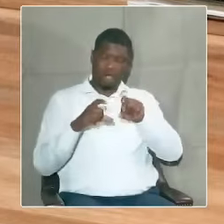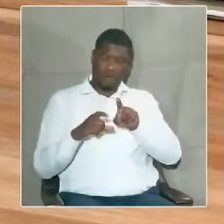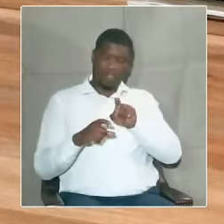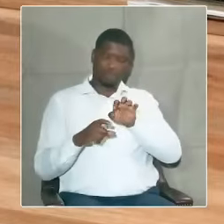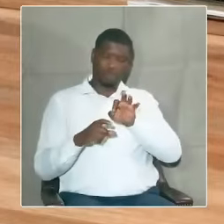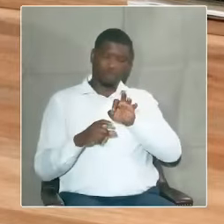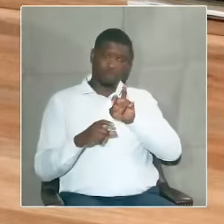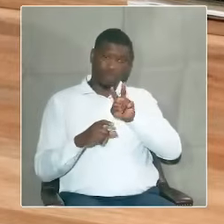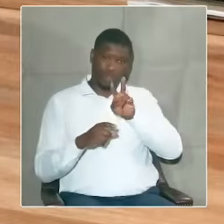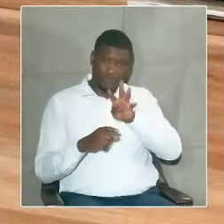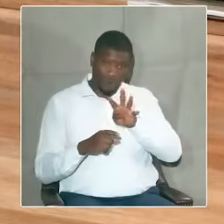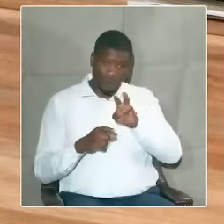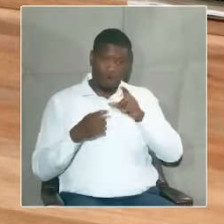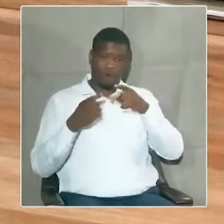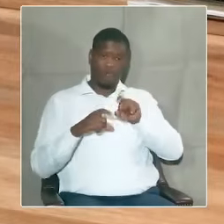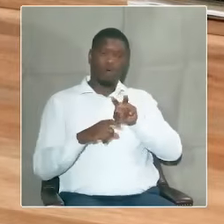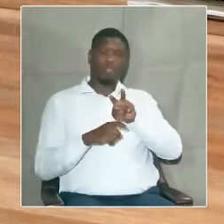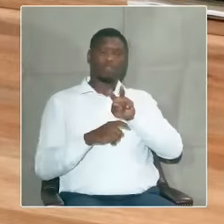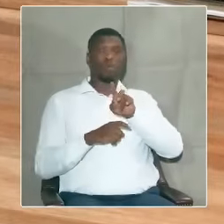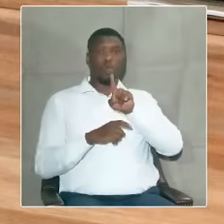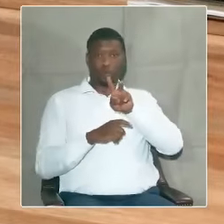124, 125.